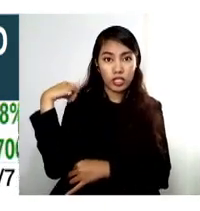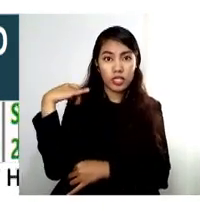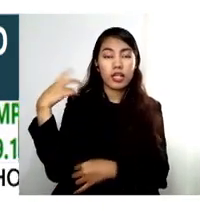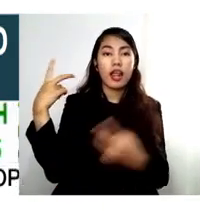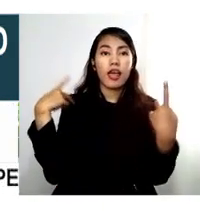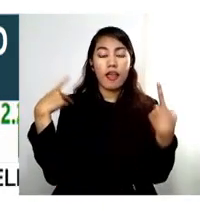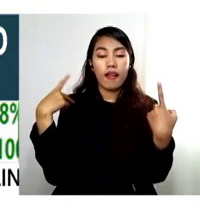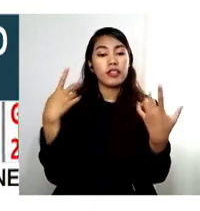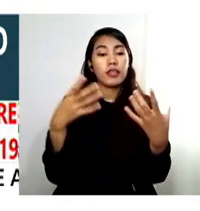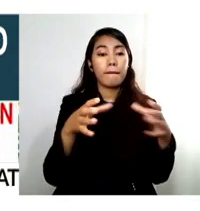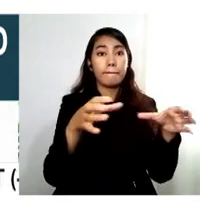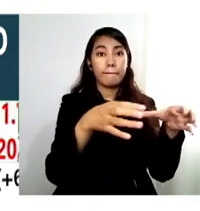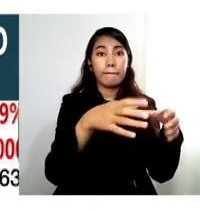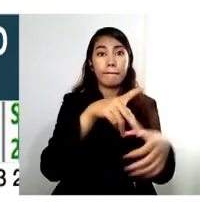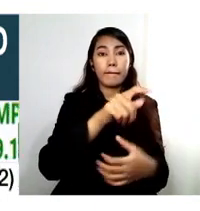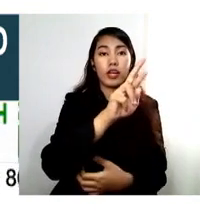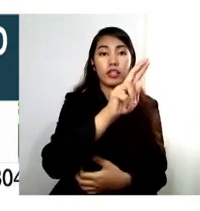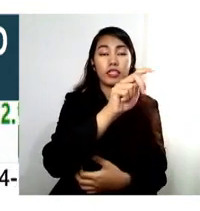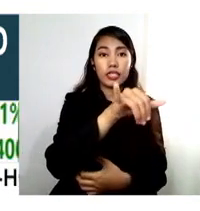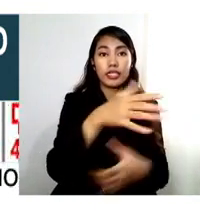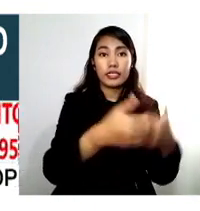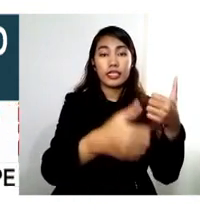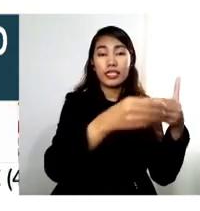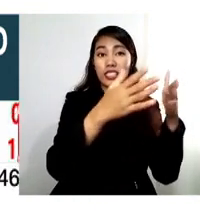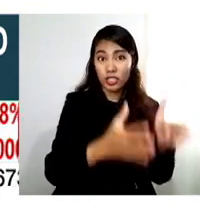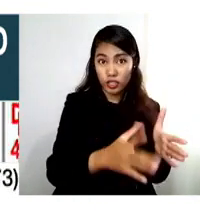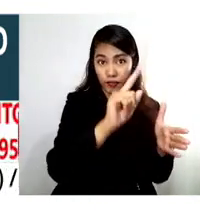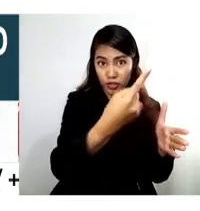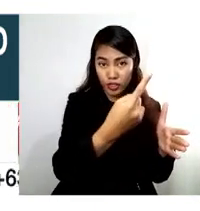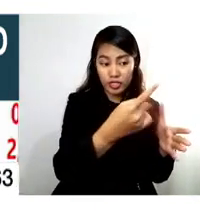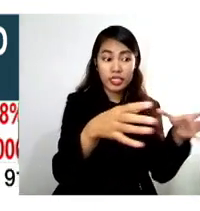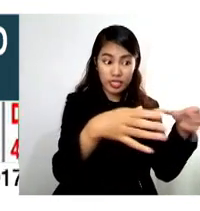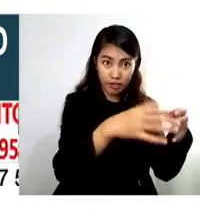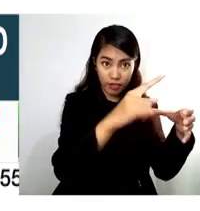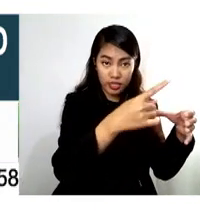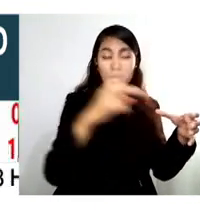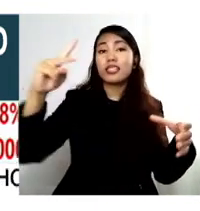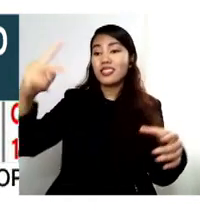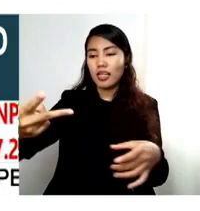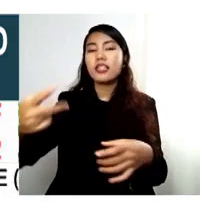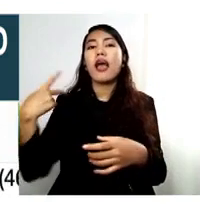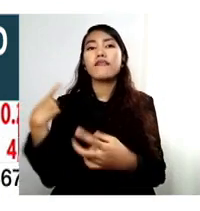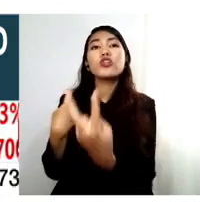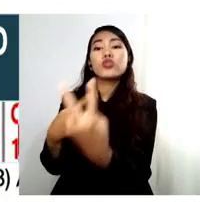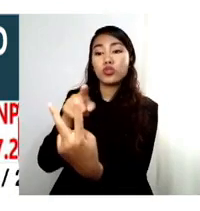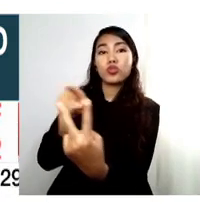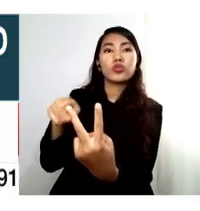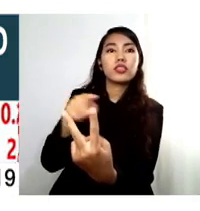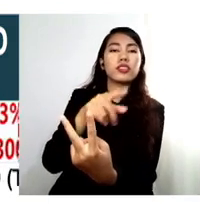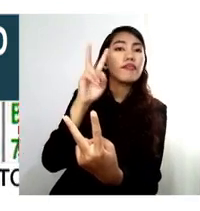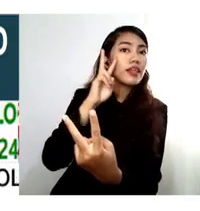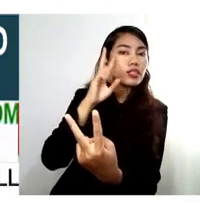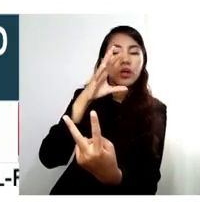first, then he had a private talk with the contenders. As to exactly what was mentioned, there are only four people in the room who can